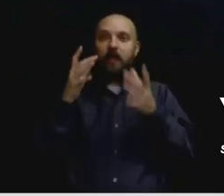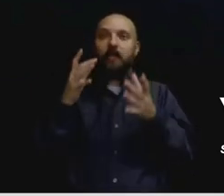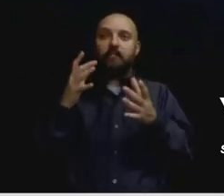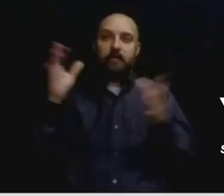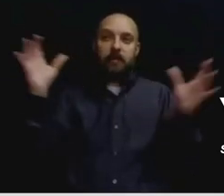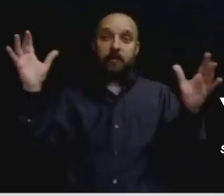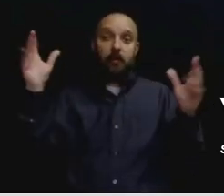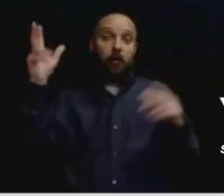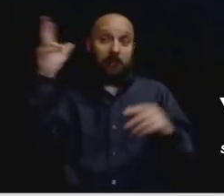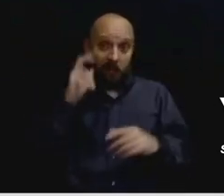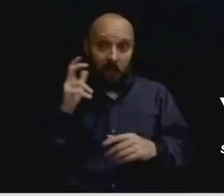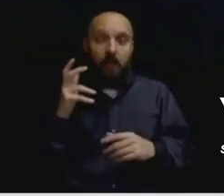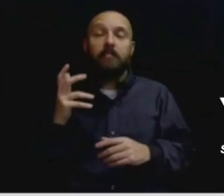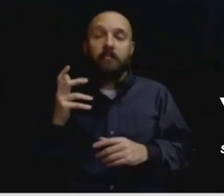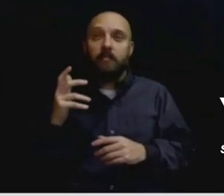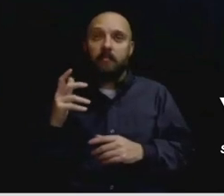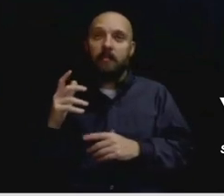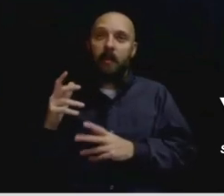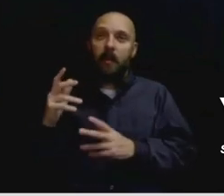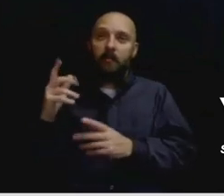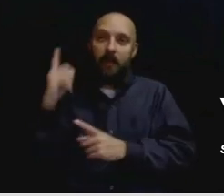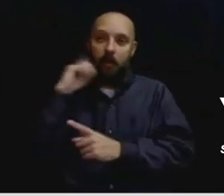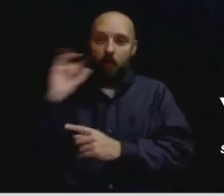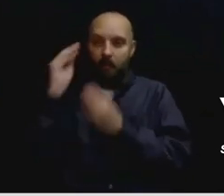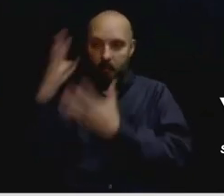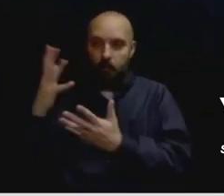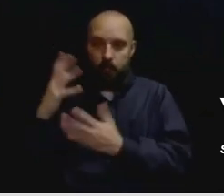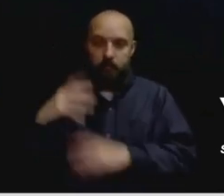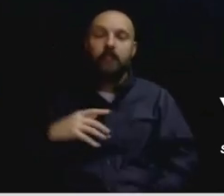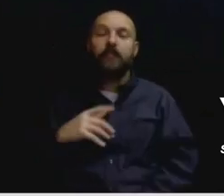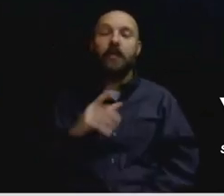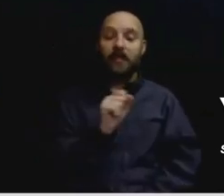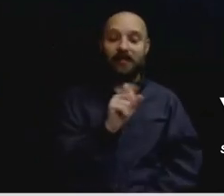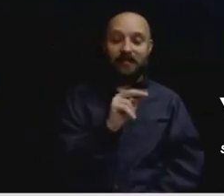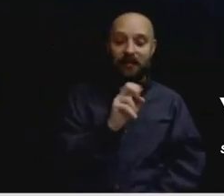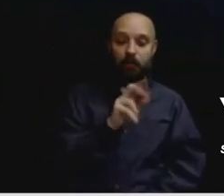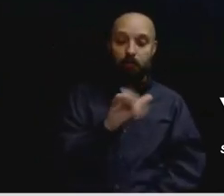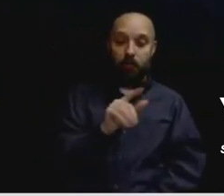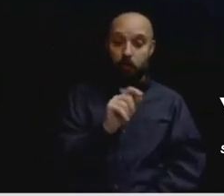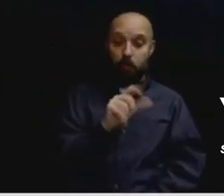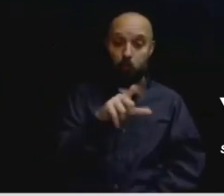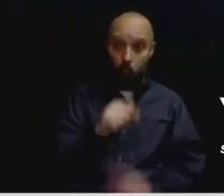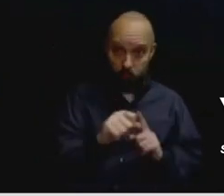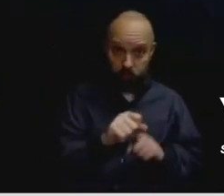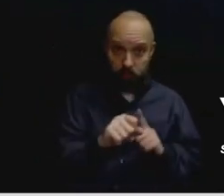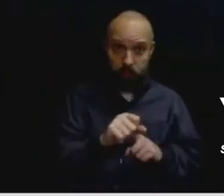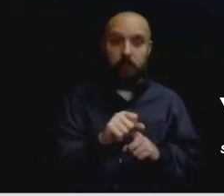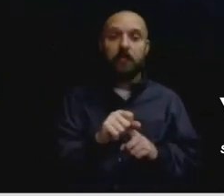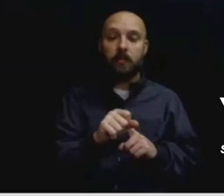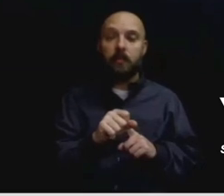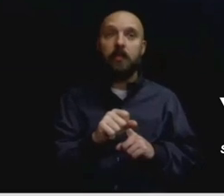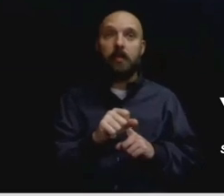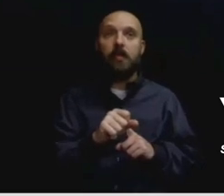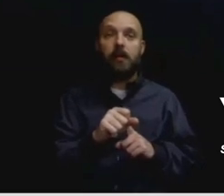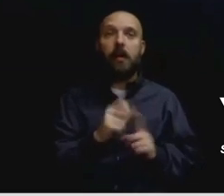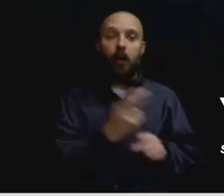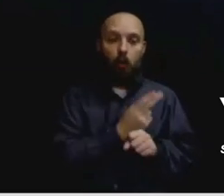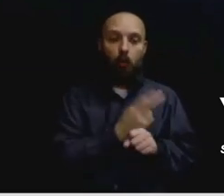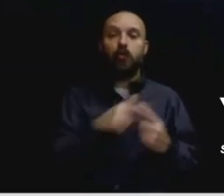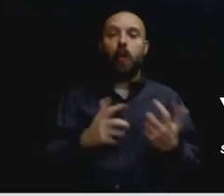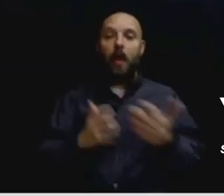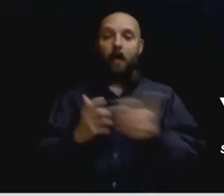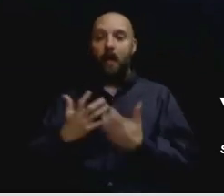way. So my sensory tools and being able to accommodate my sensory needs helps me to